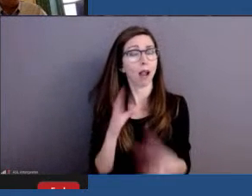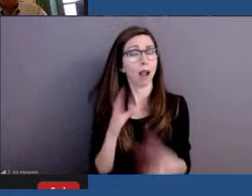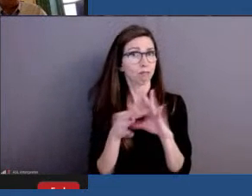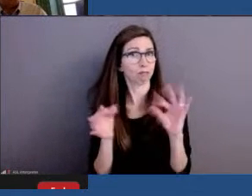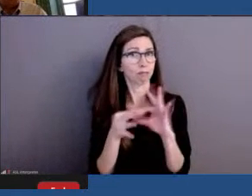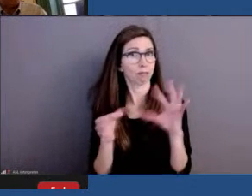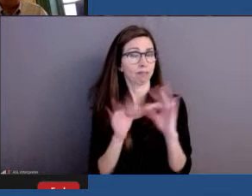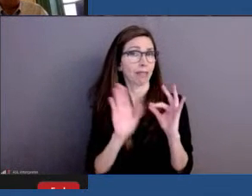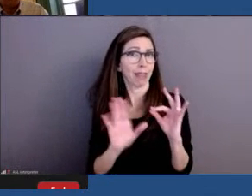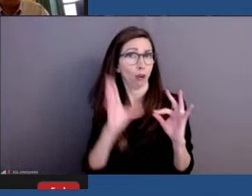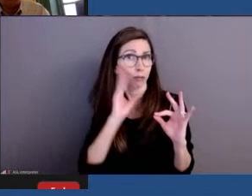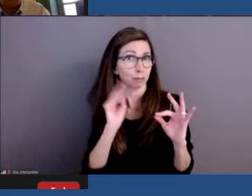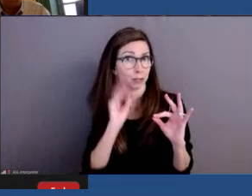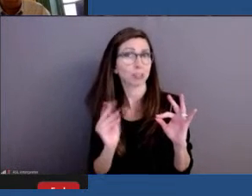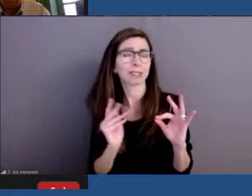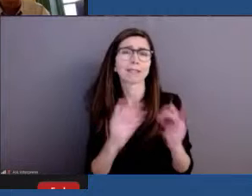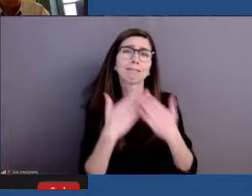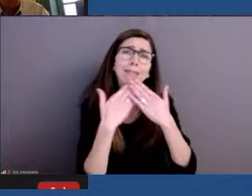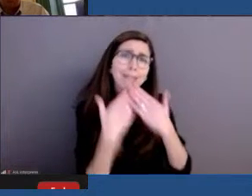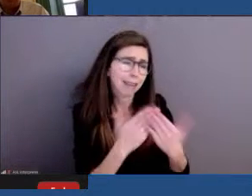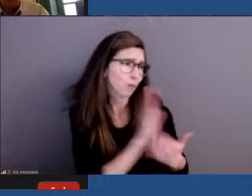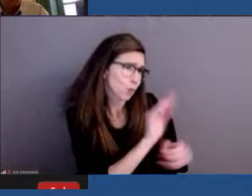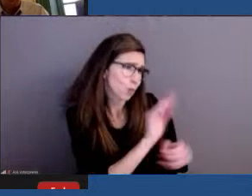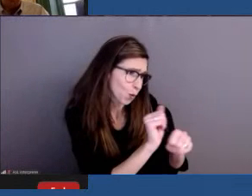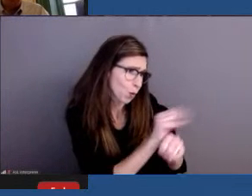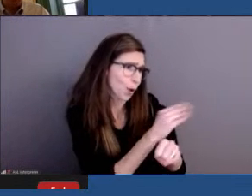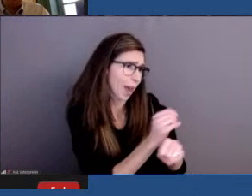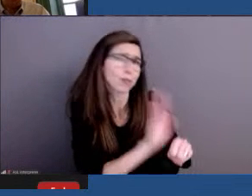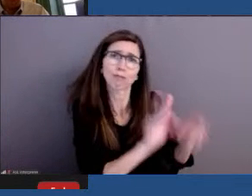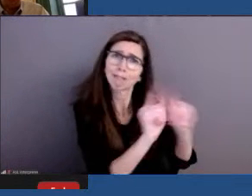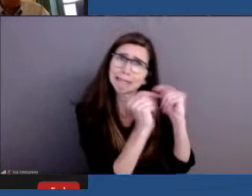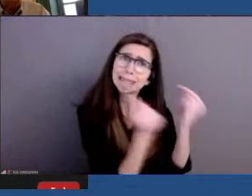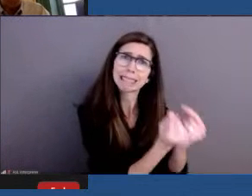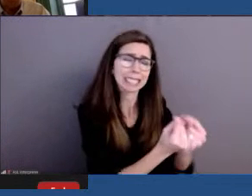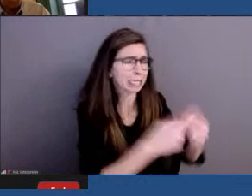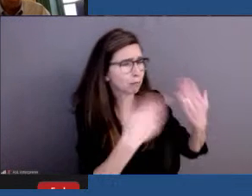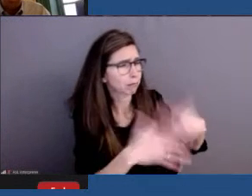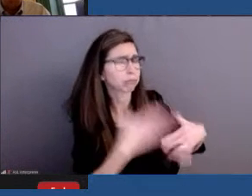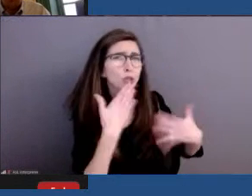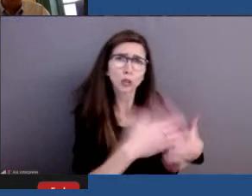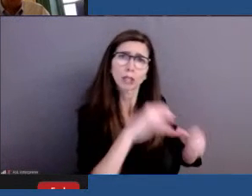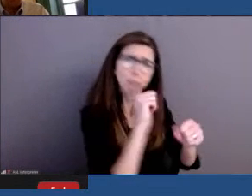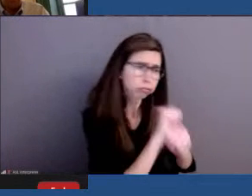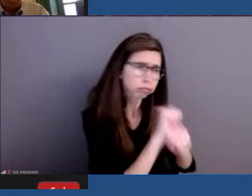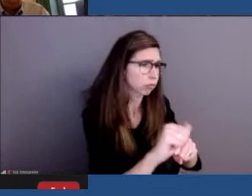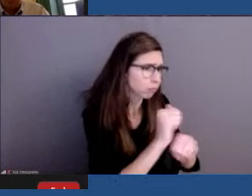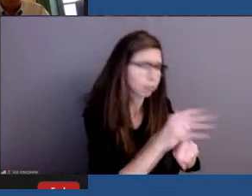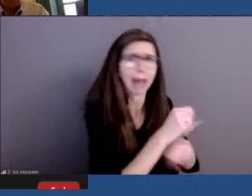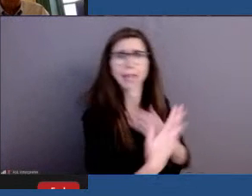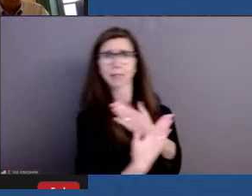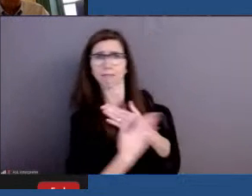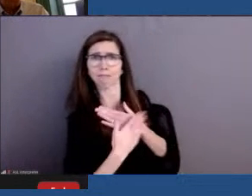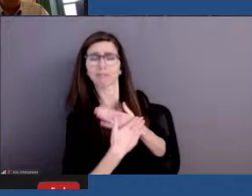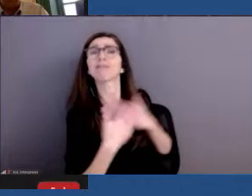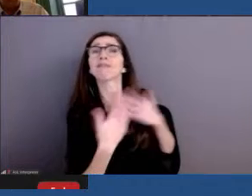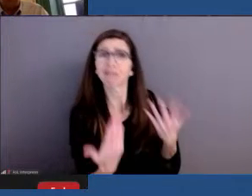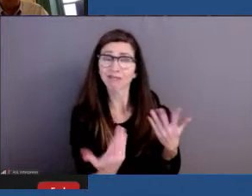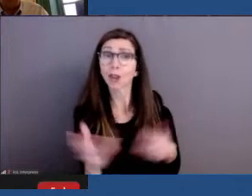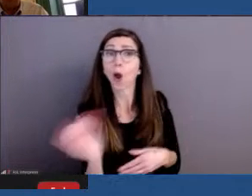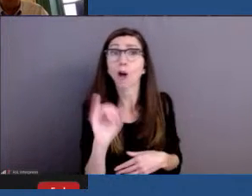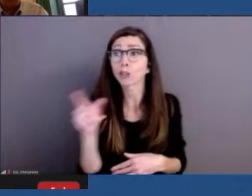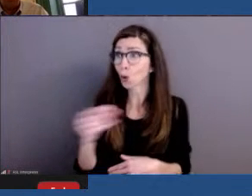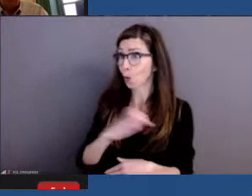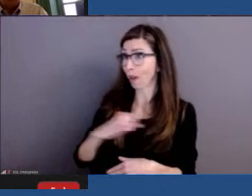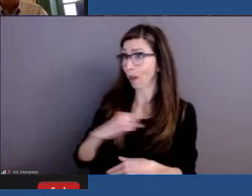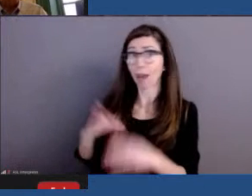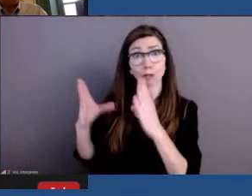all of the volunteers of the AAC for the great work that they do advising council, and to thank Matt Luloff, who is our council liaison to the